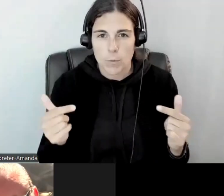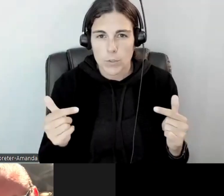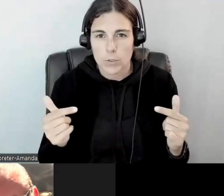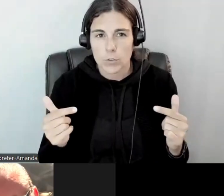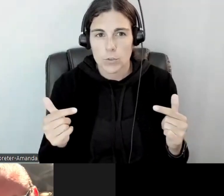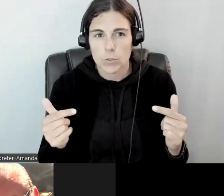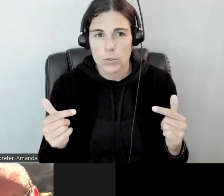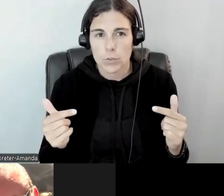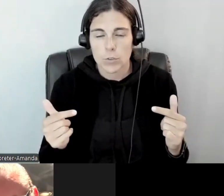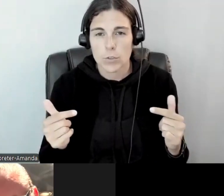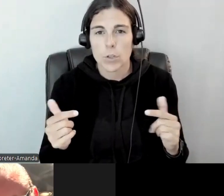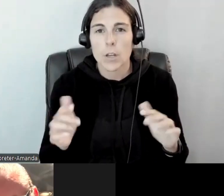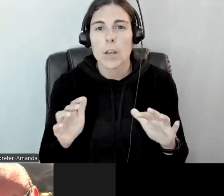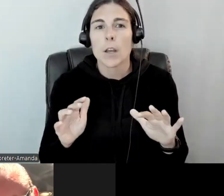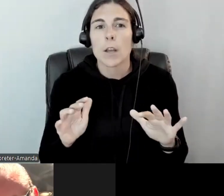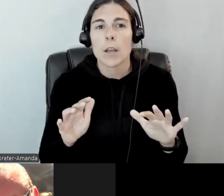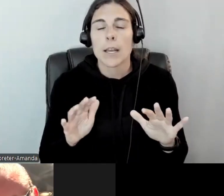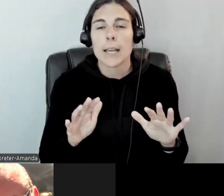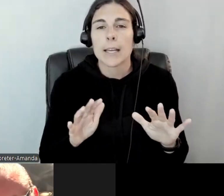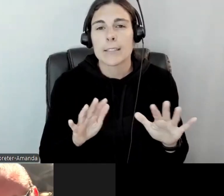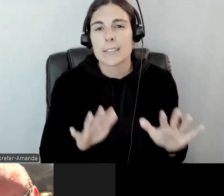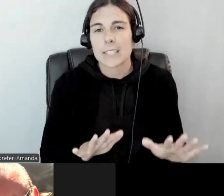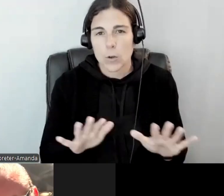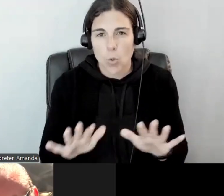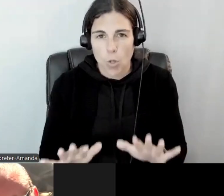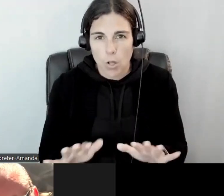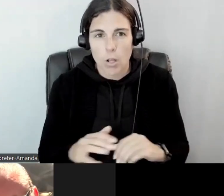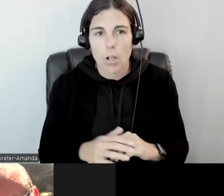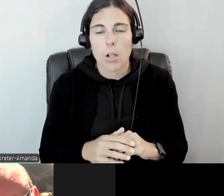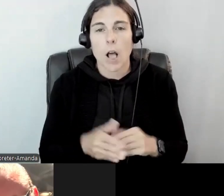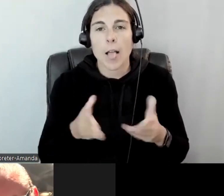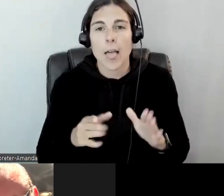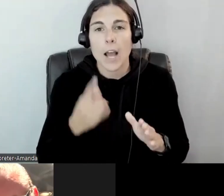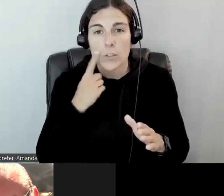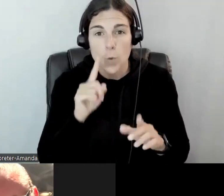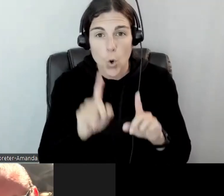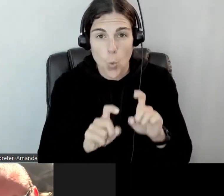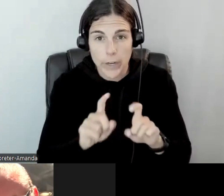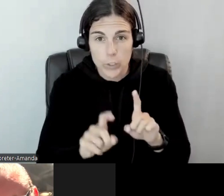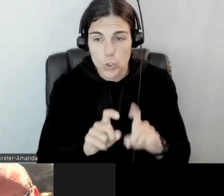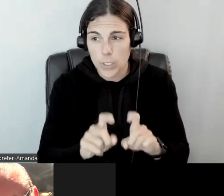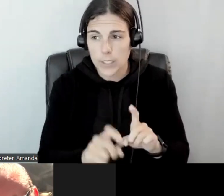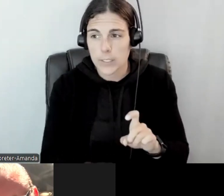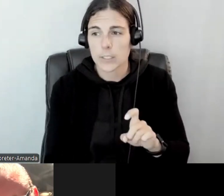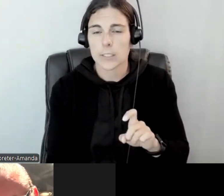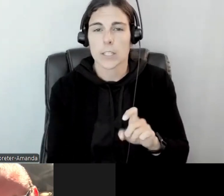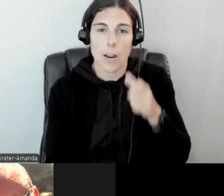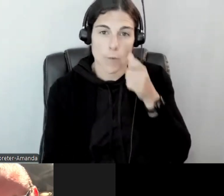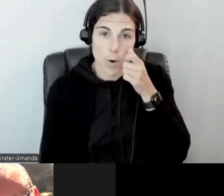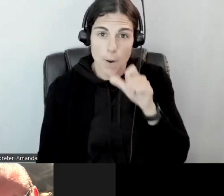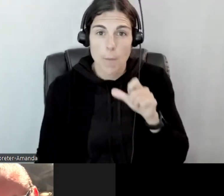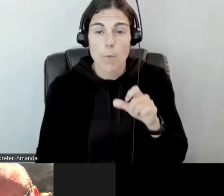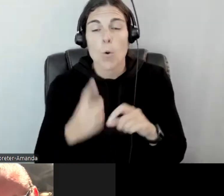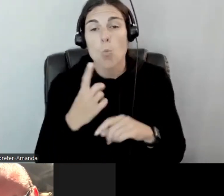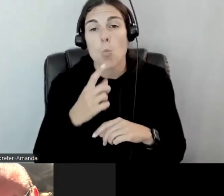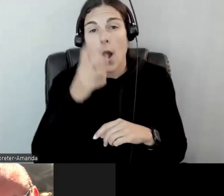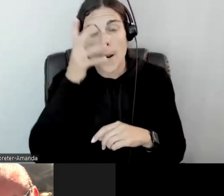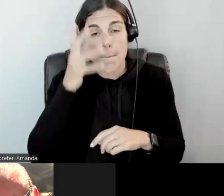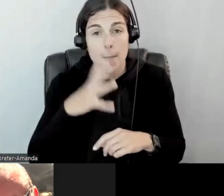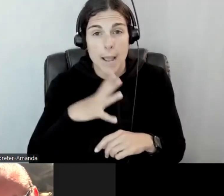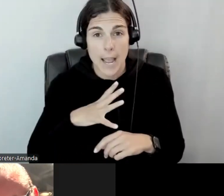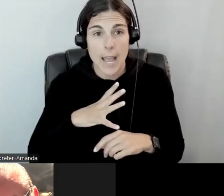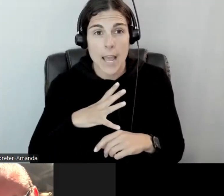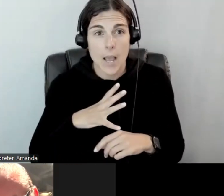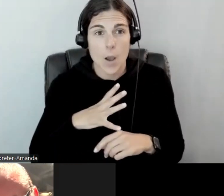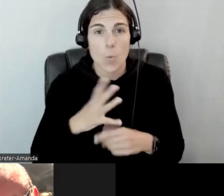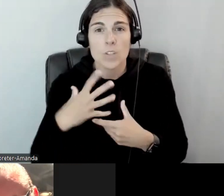is subtle, it's nuanced, it allows for questions. I remember one young man who was in our Ethics for